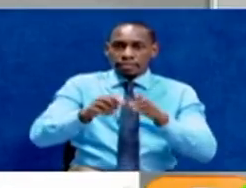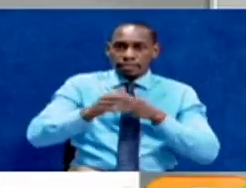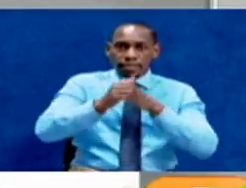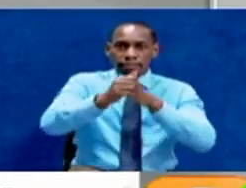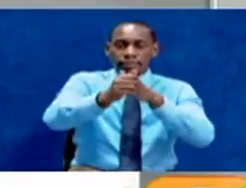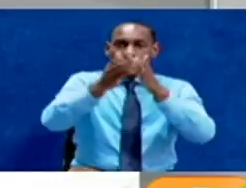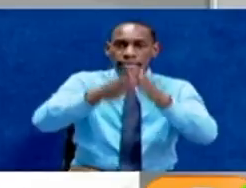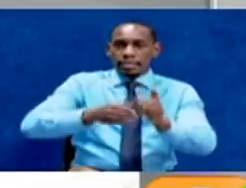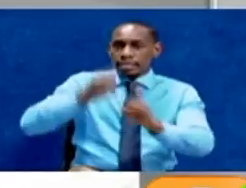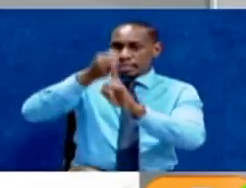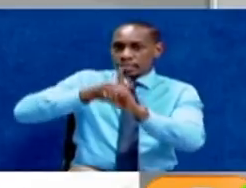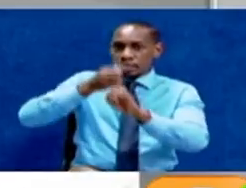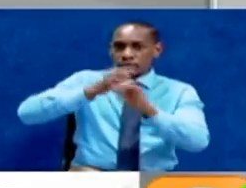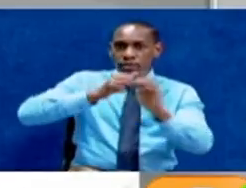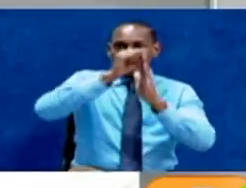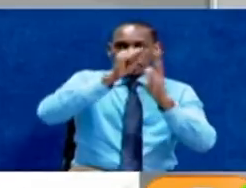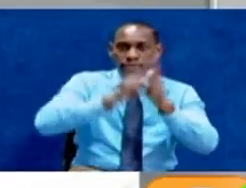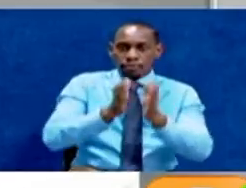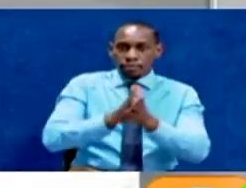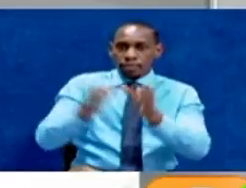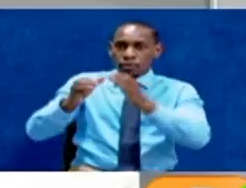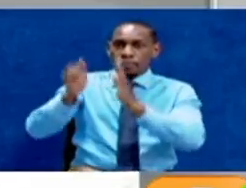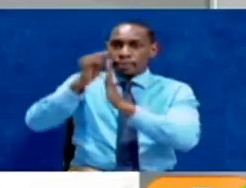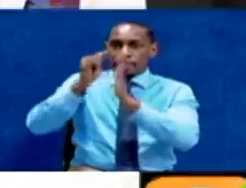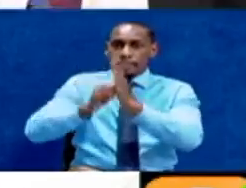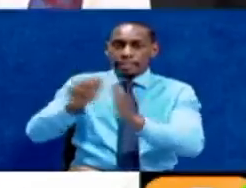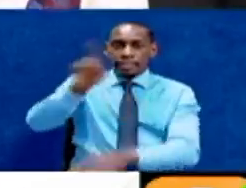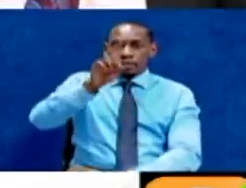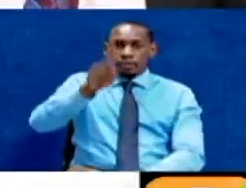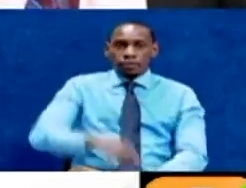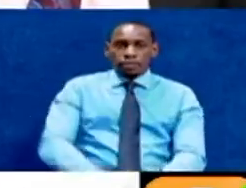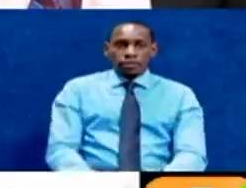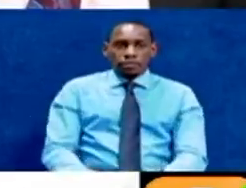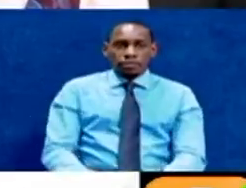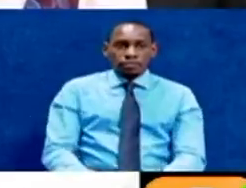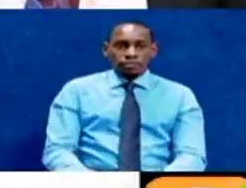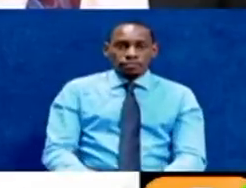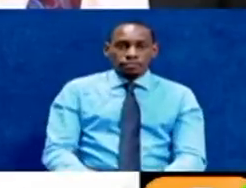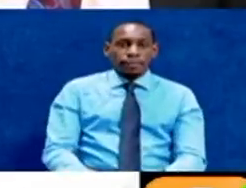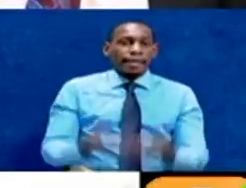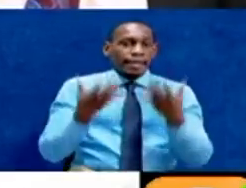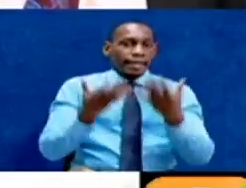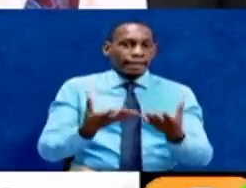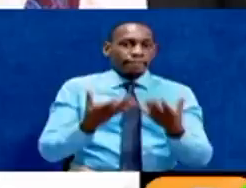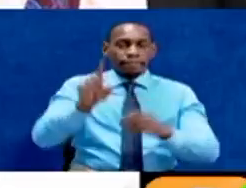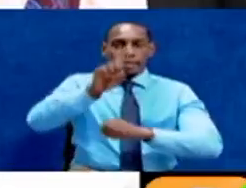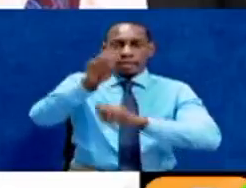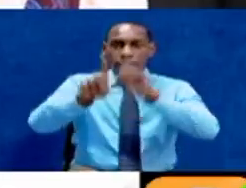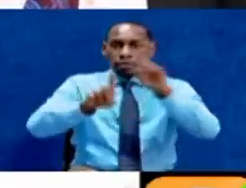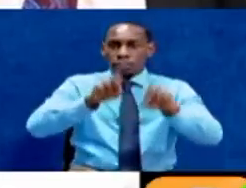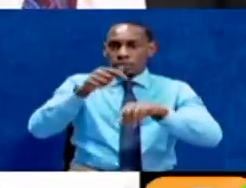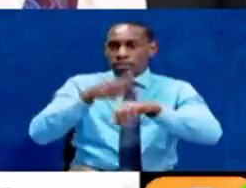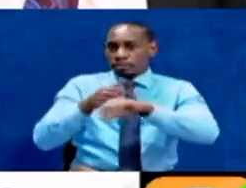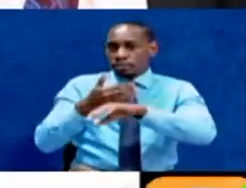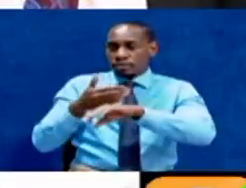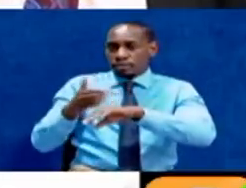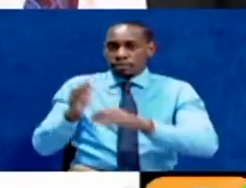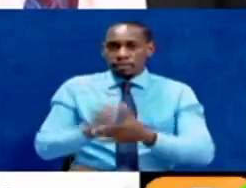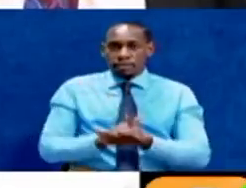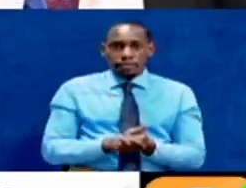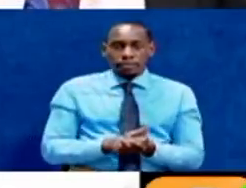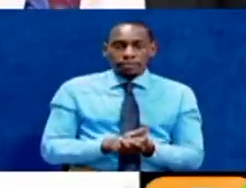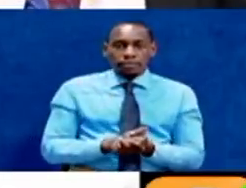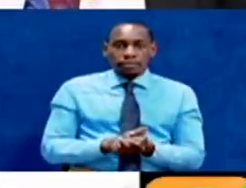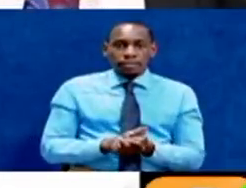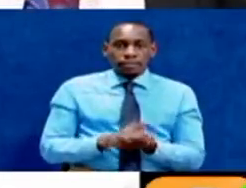their agenda or the party's agenda? Weighty questions. I don't even know if we have time to let our guests respond to that. I think we're